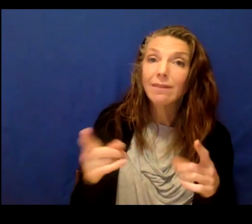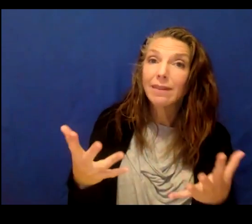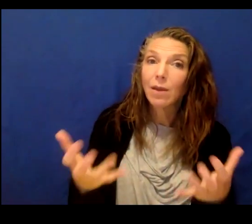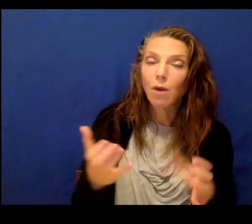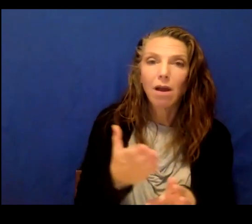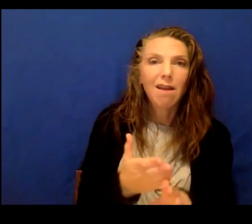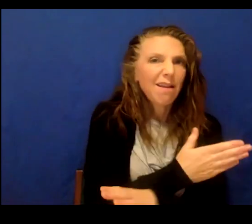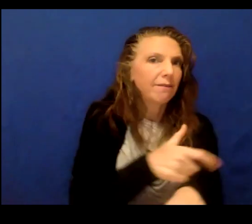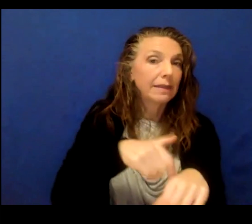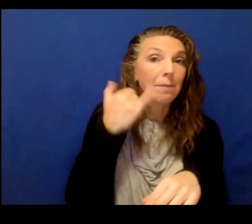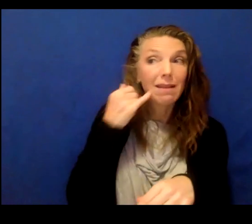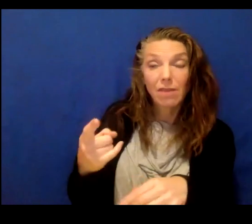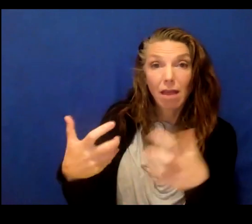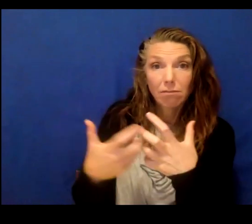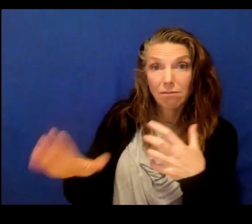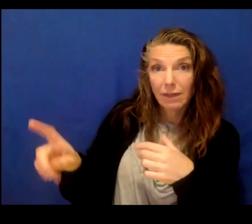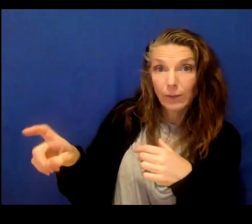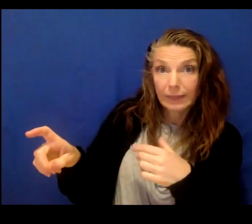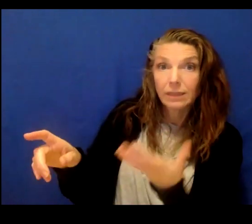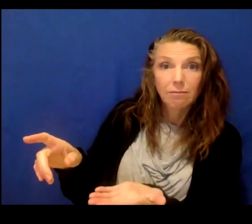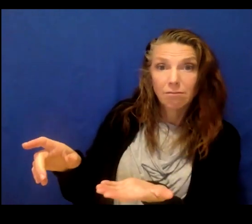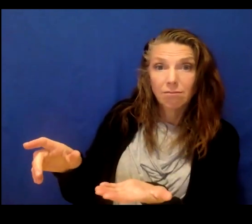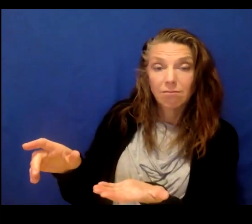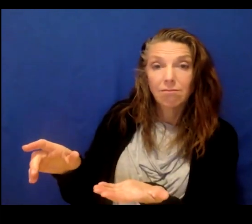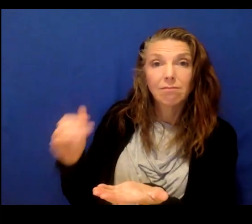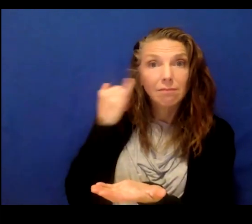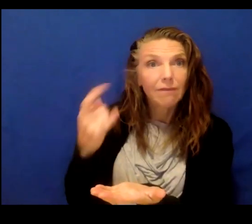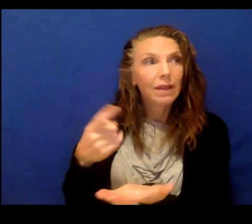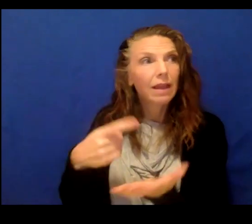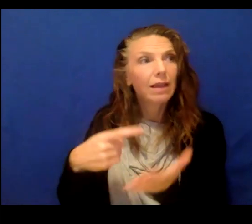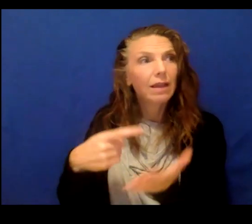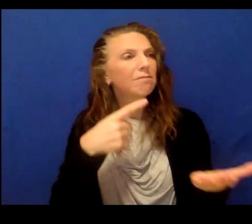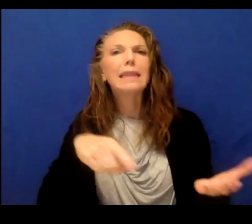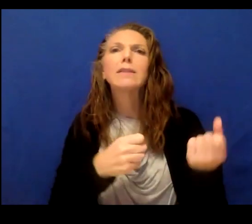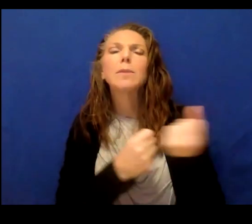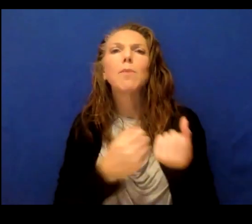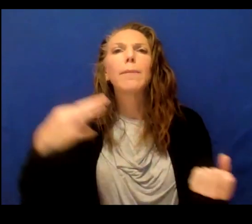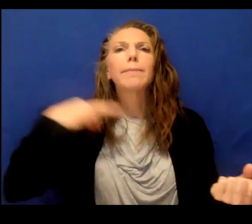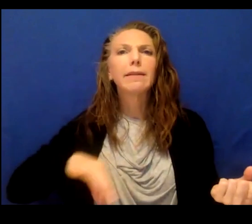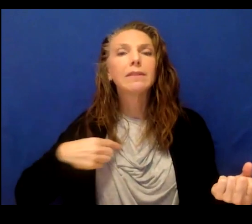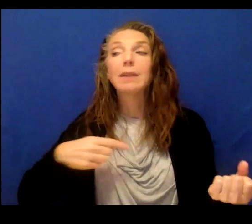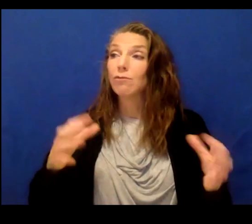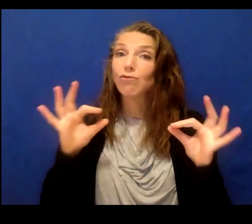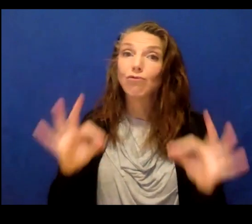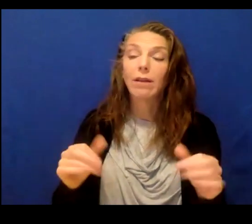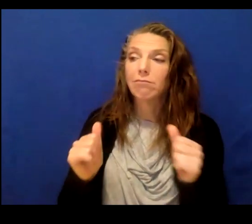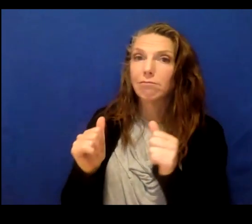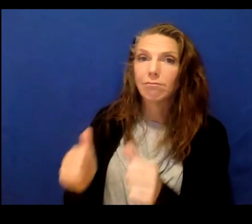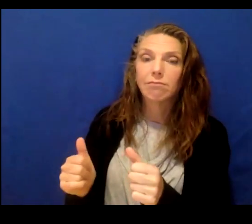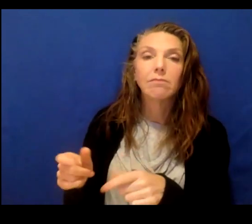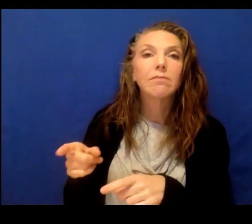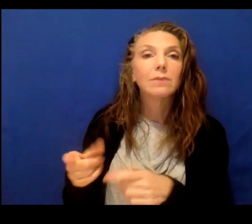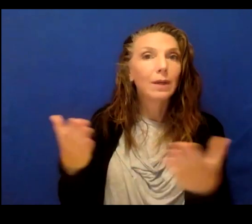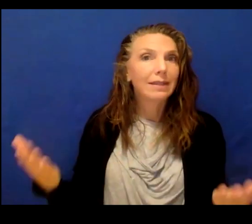want ahead of time, if that worked for them, and if they demonstrated that this type of support benefited them. And so you'll see